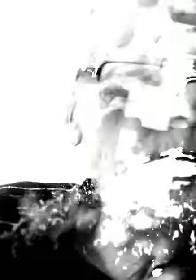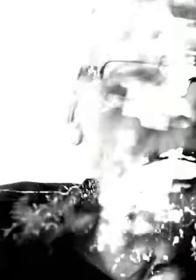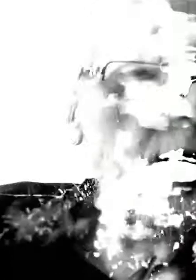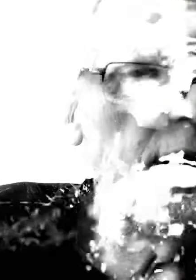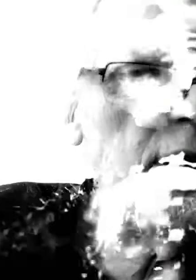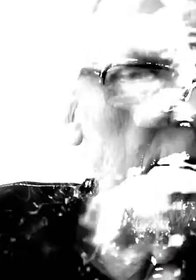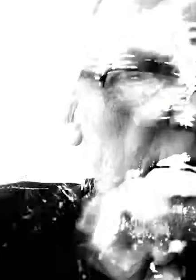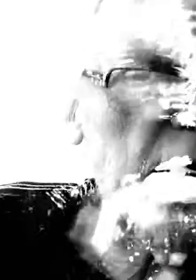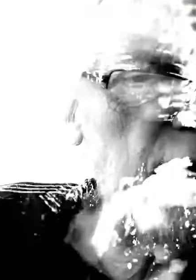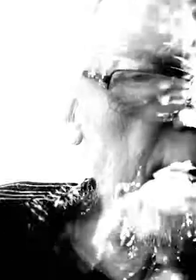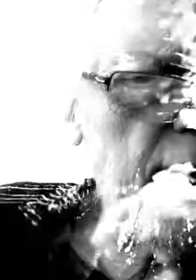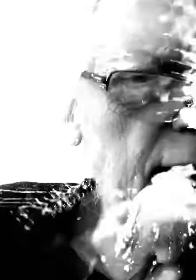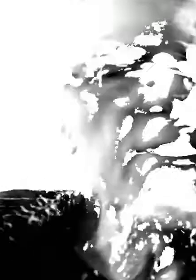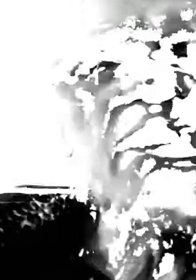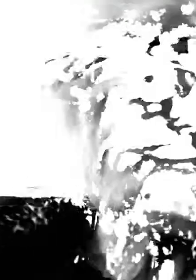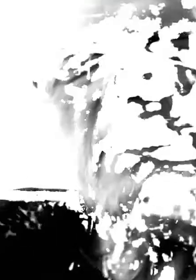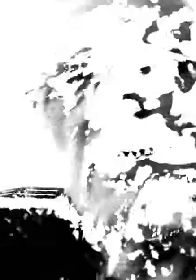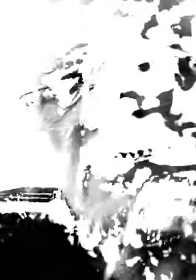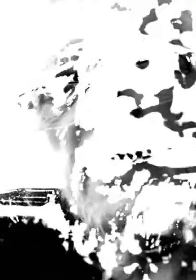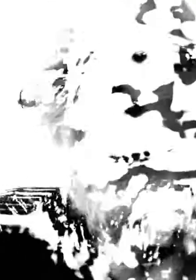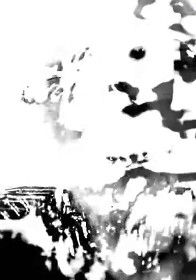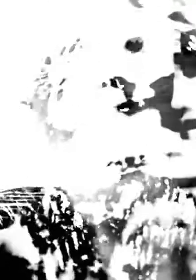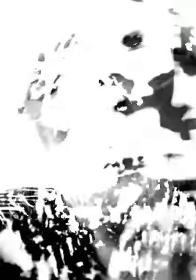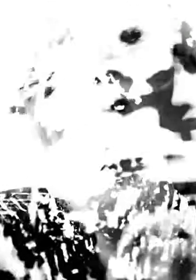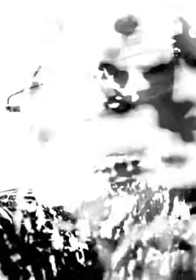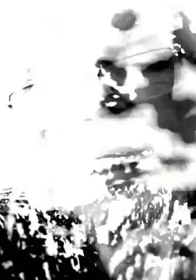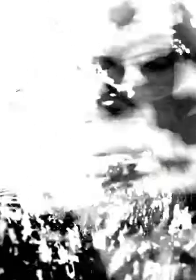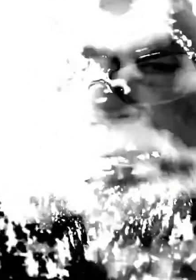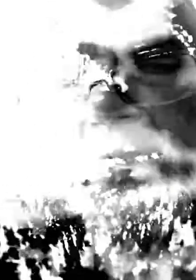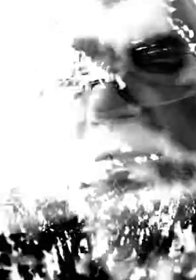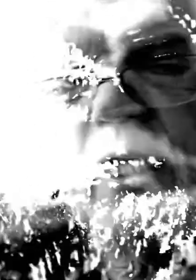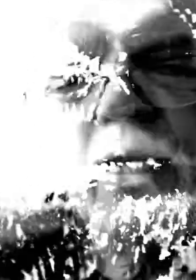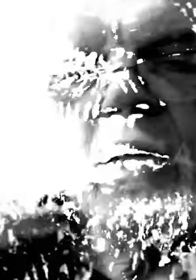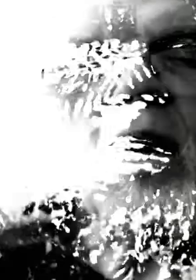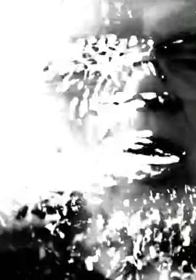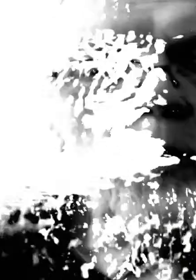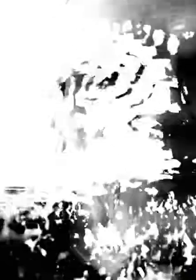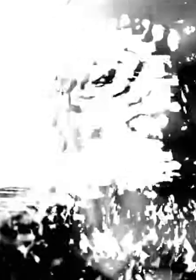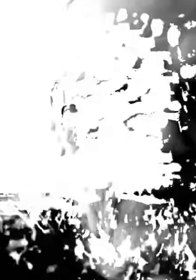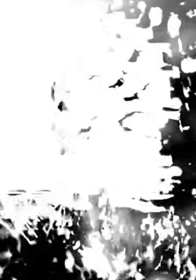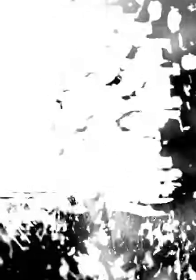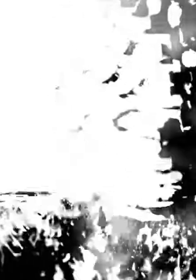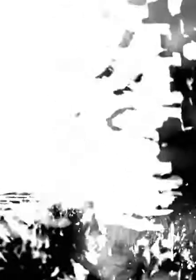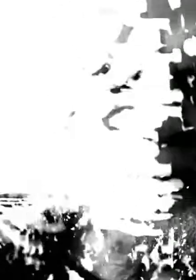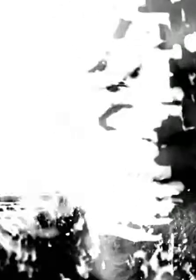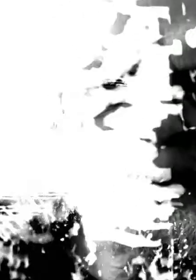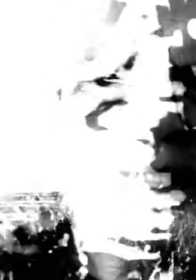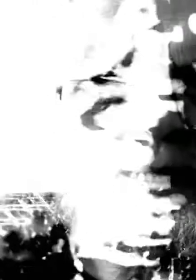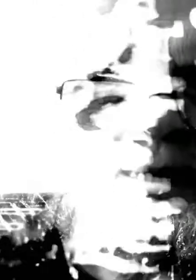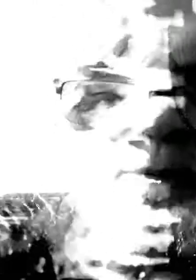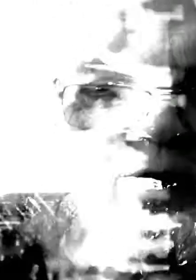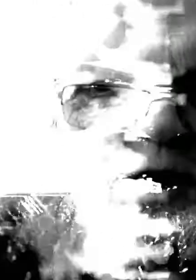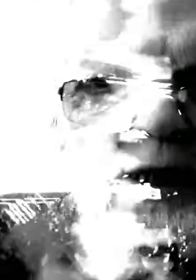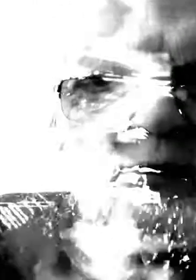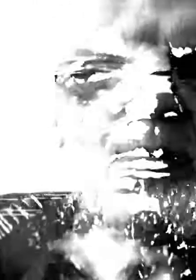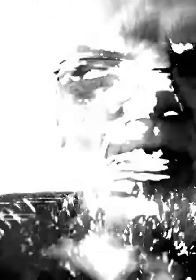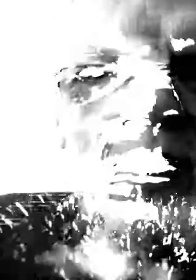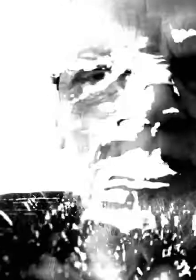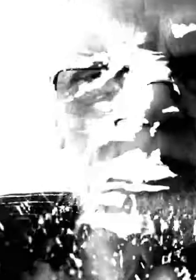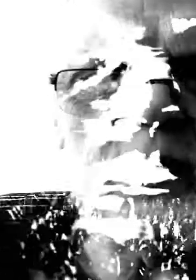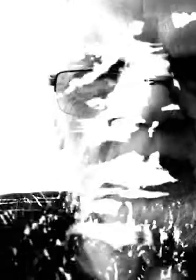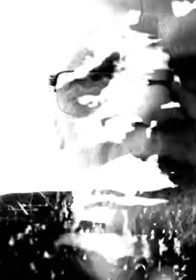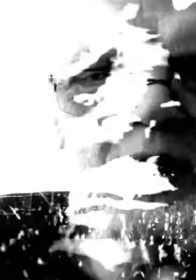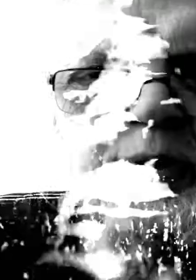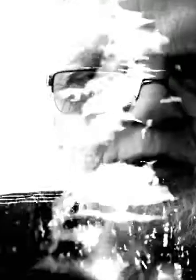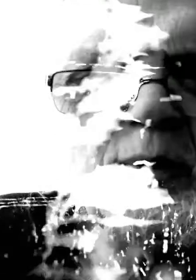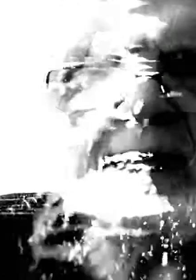to be together." He said it in a Brummie accent. I'm a black country man myself, but I can do